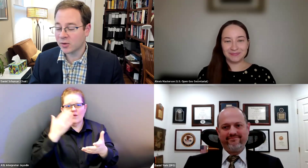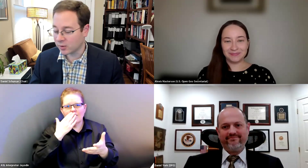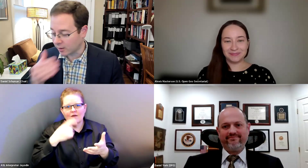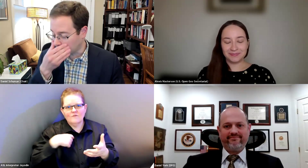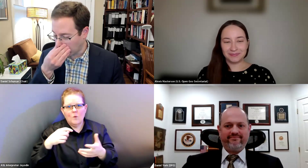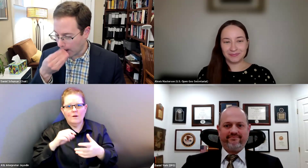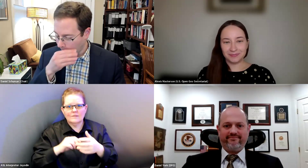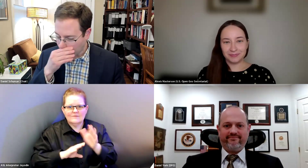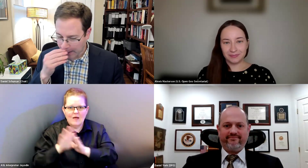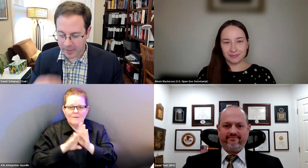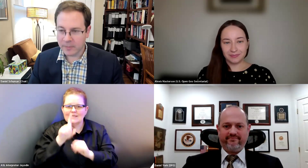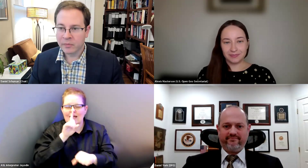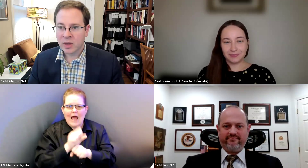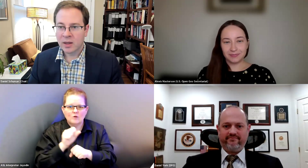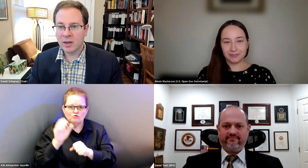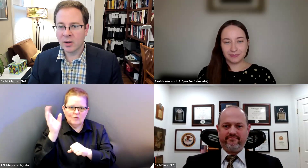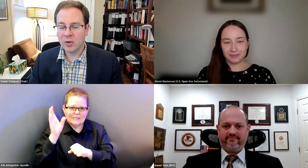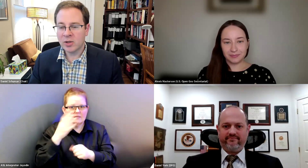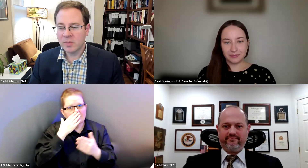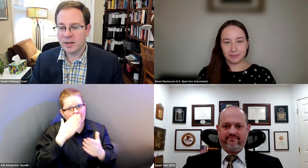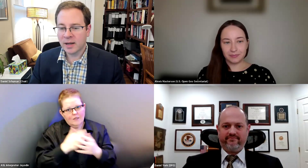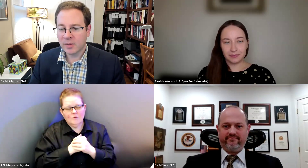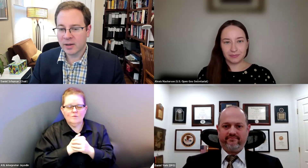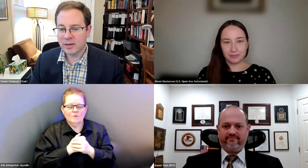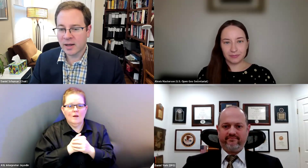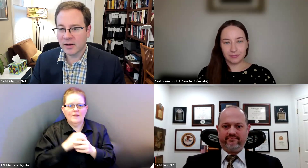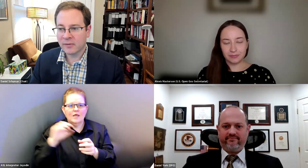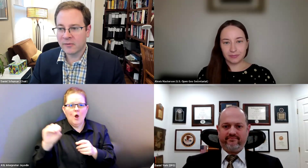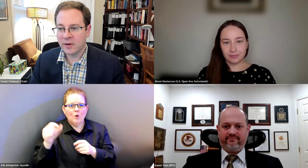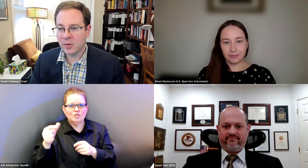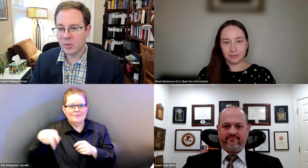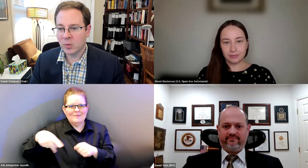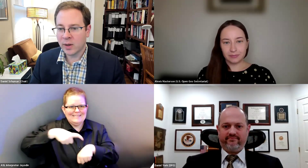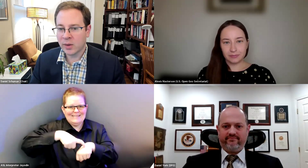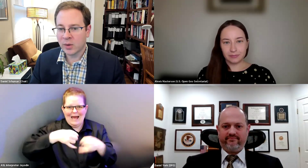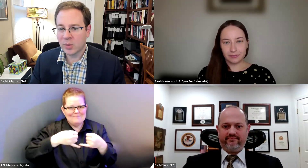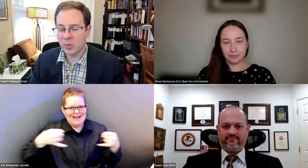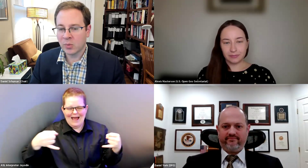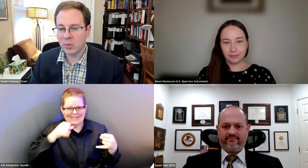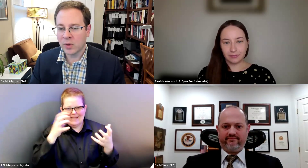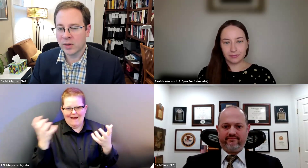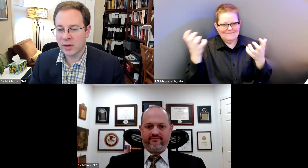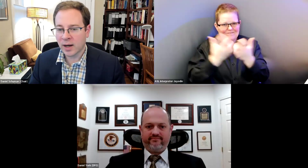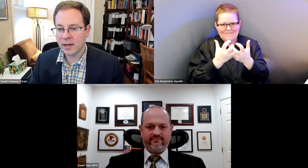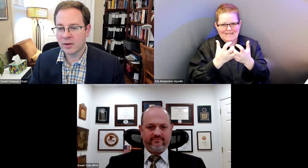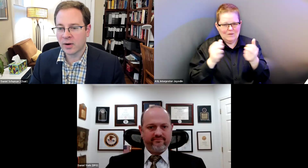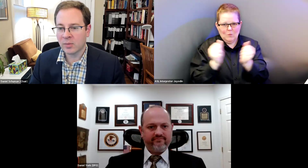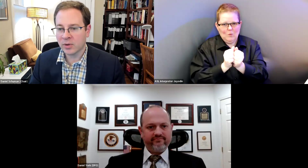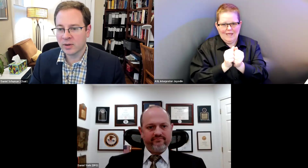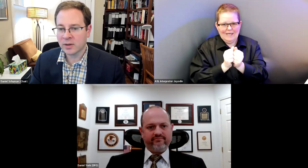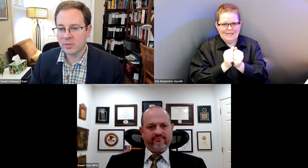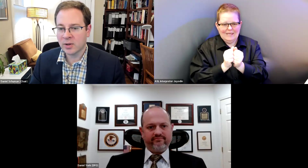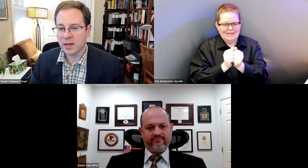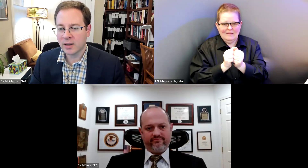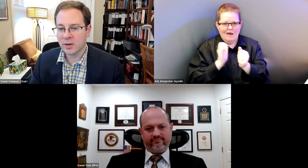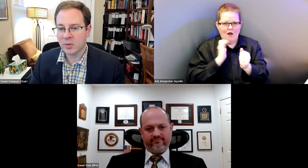Thank you for doing that. The OGP timeline does not fit with the idea of our